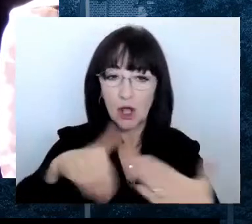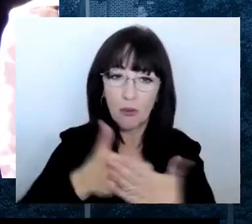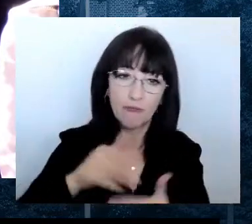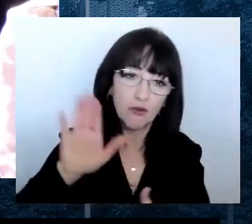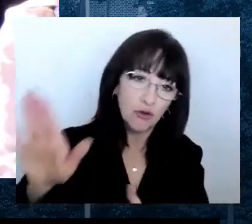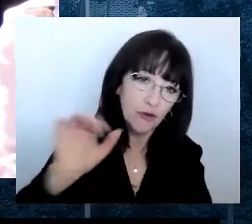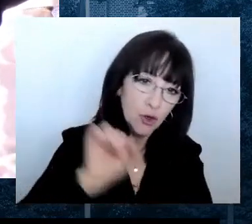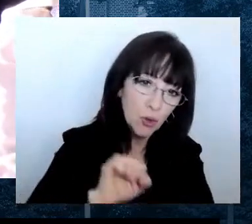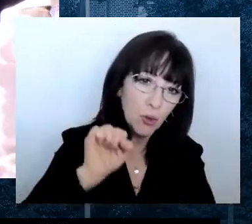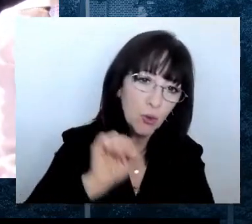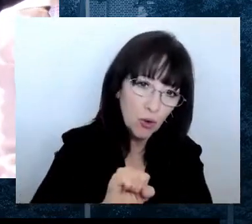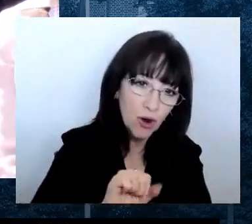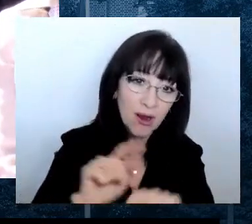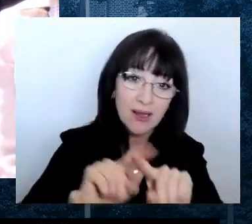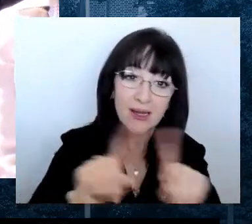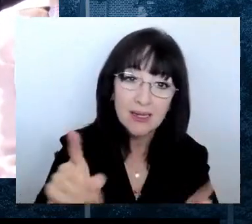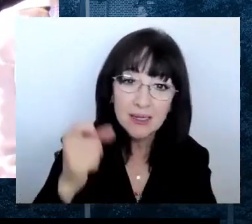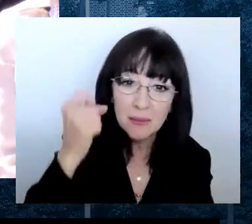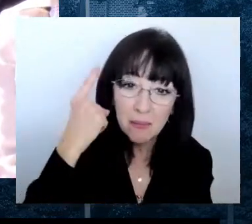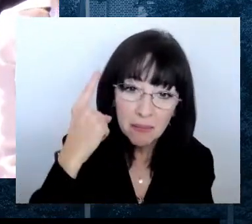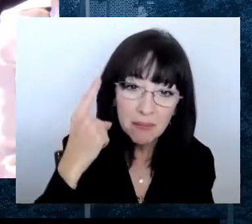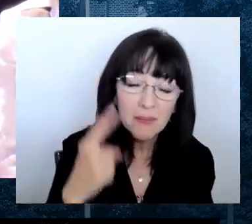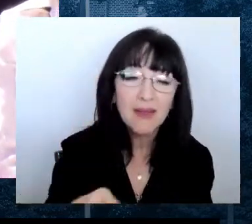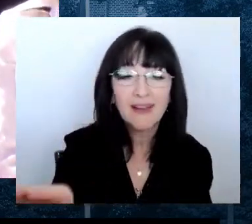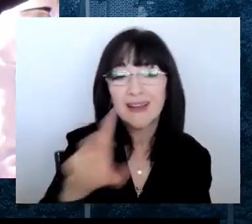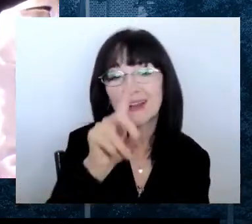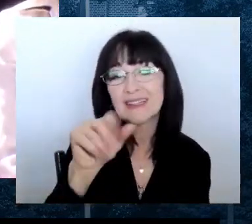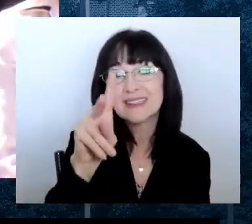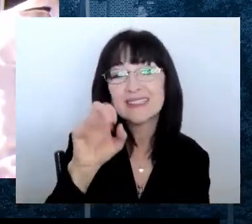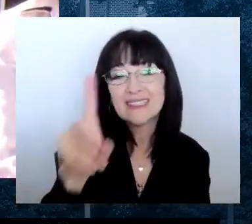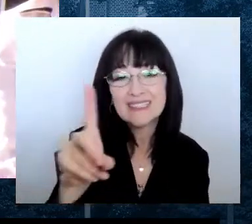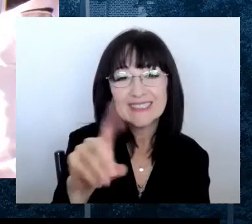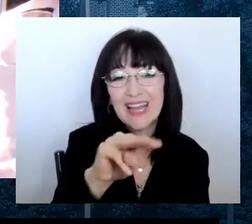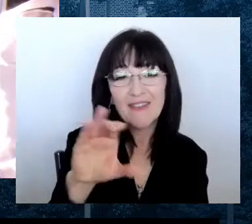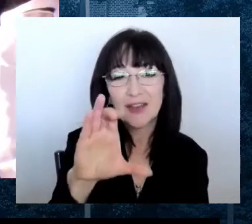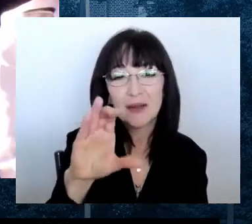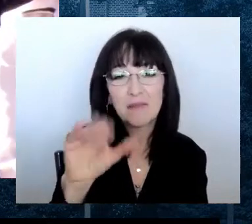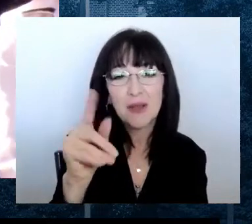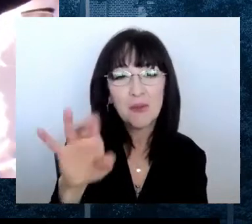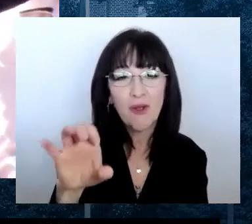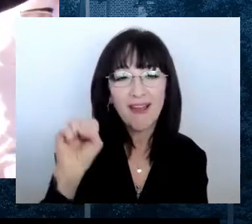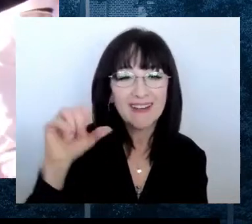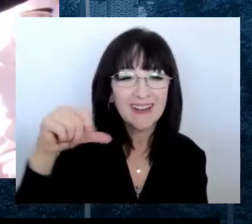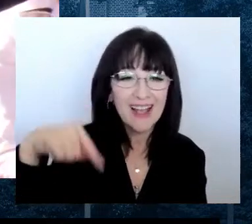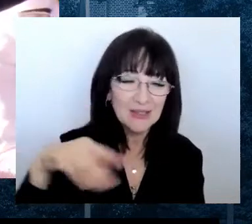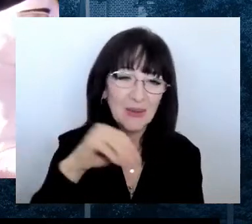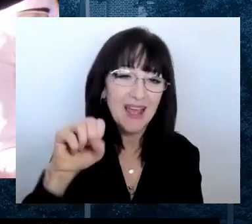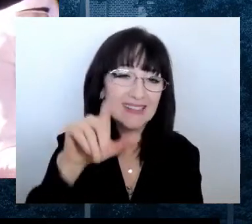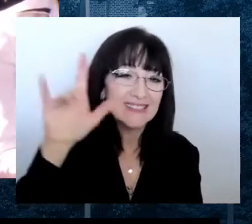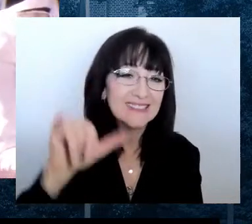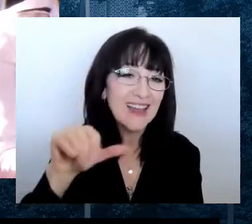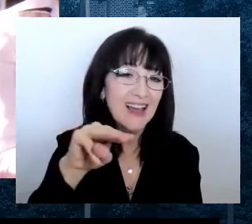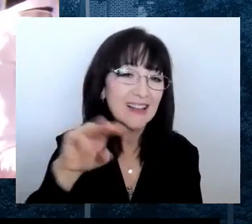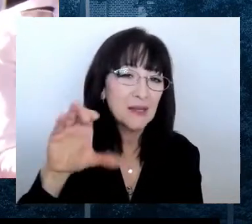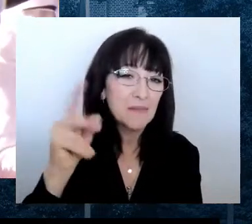only possible because of David McBride, Esquire, and Sal McBride, who are over here.